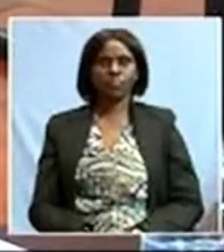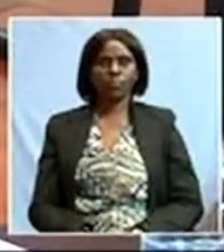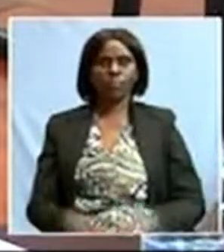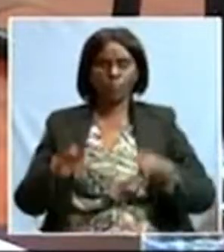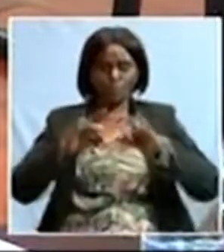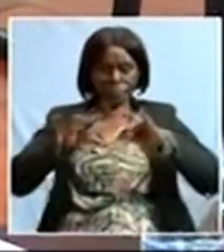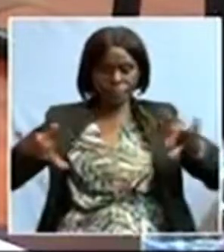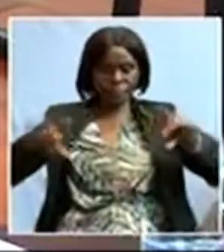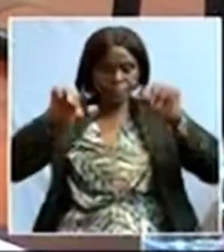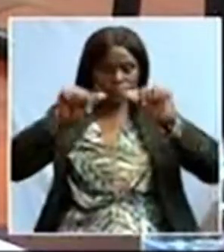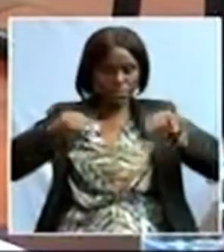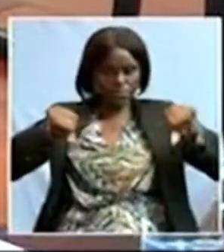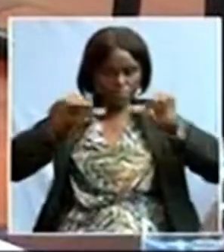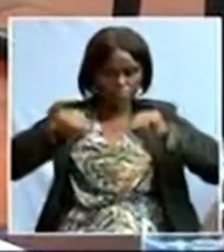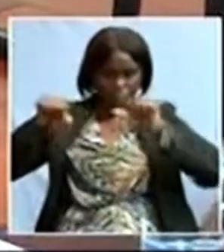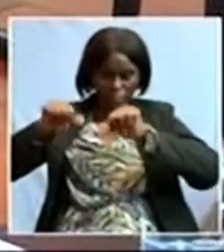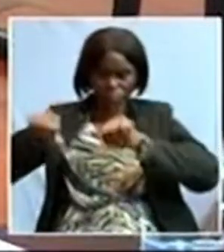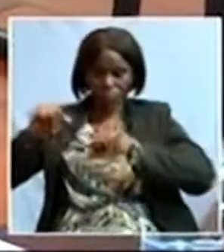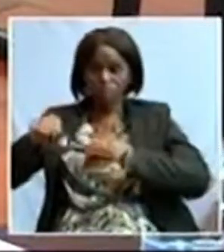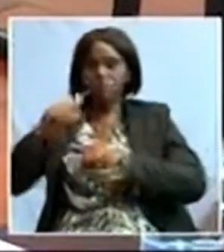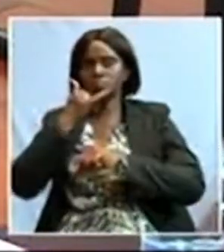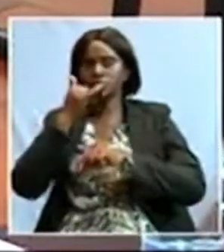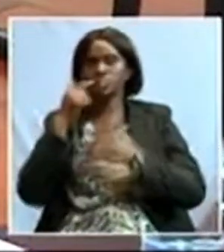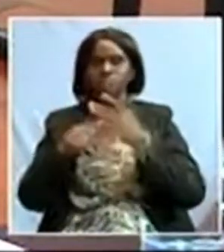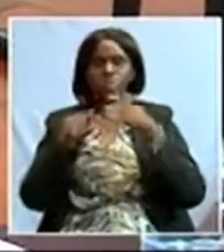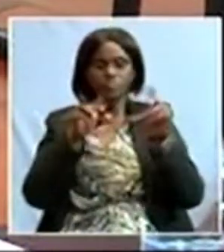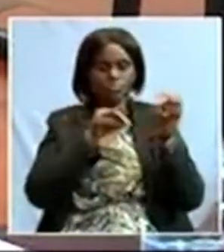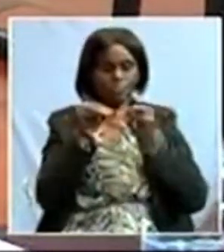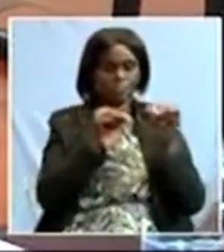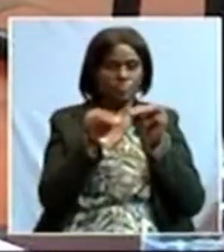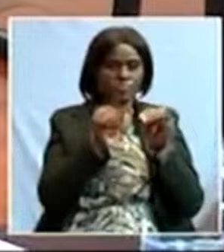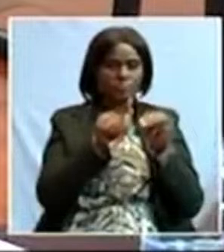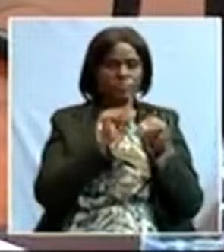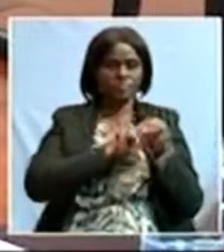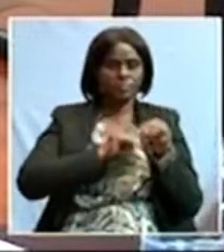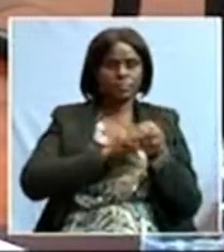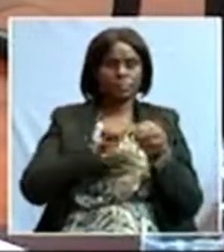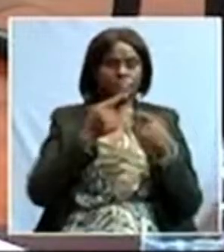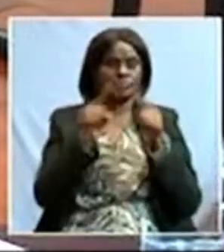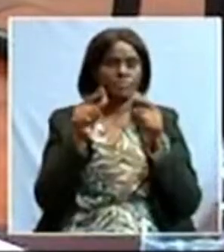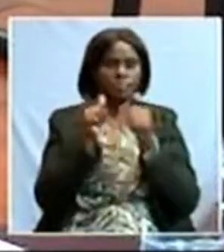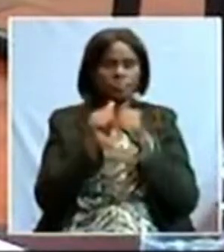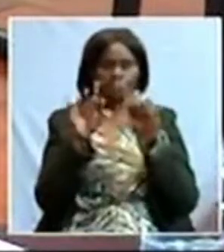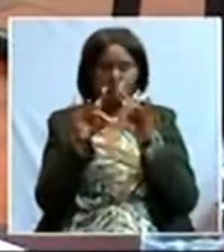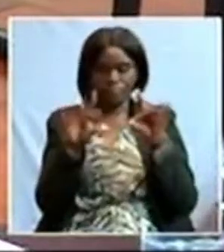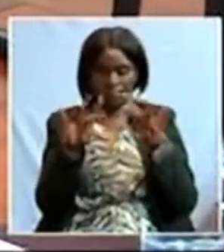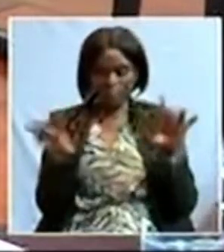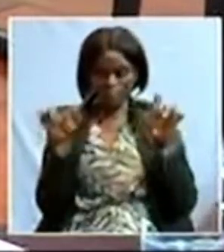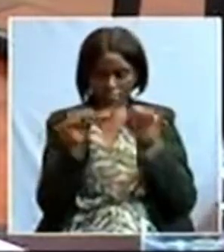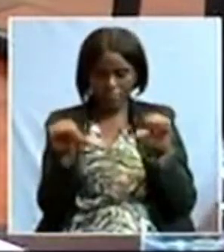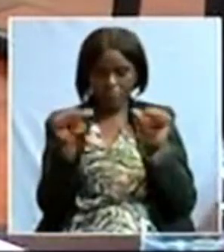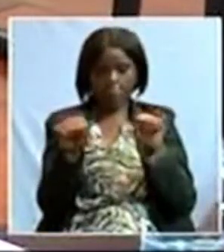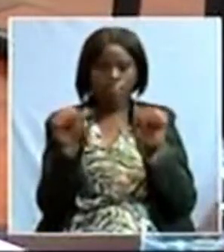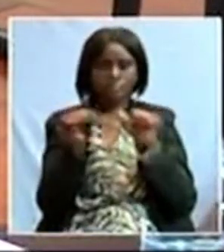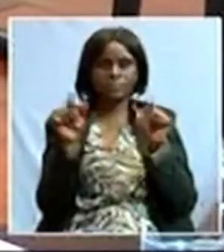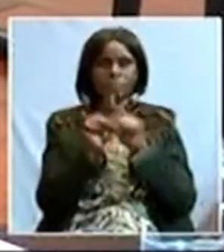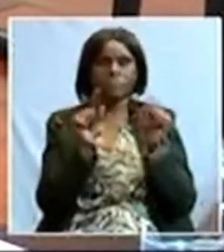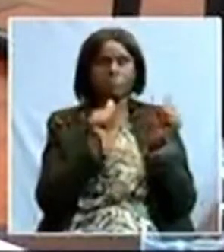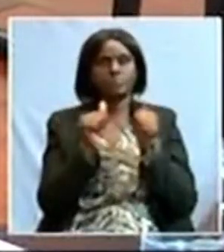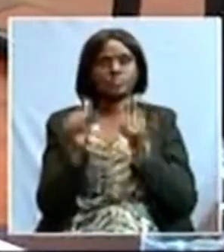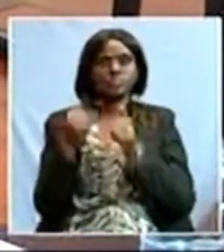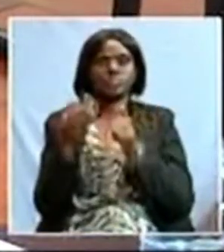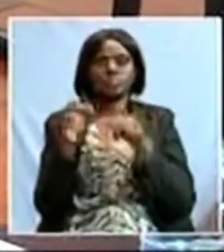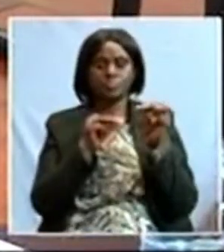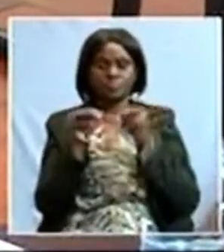Land auditing. Cause of the query. Management regrets the variance on land auditing. Action